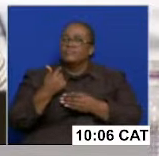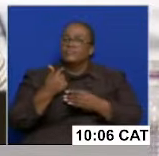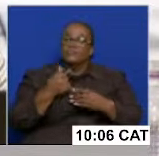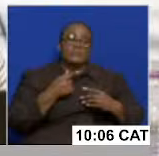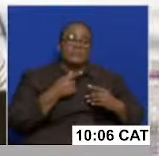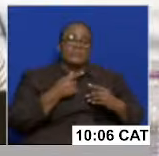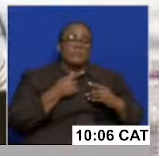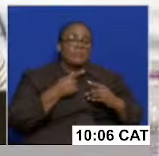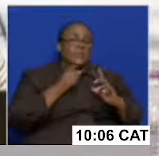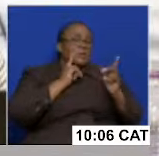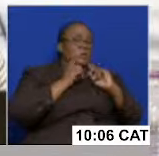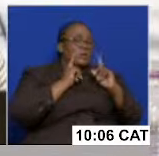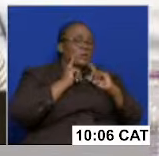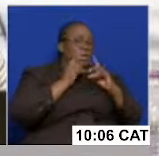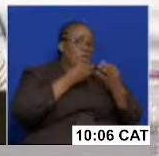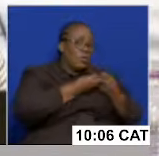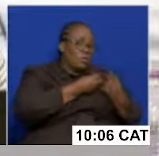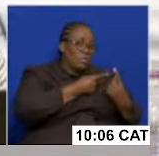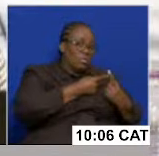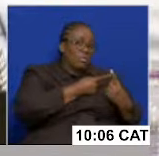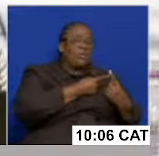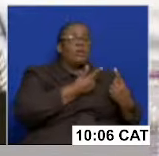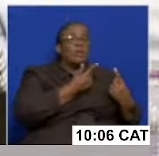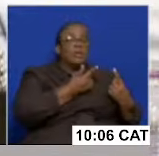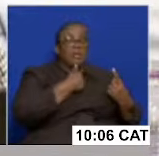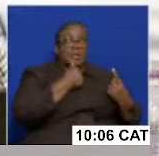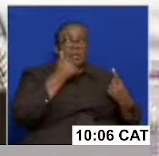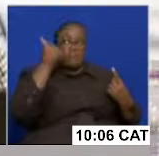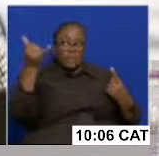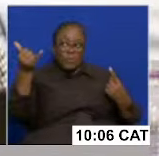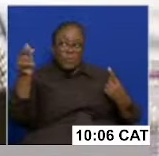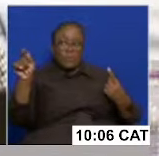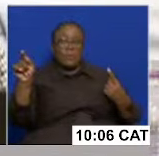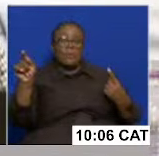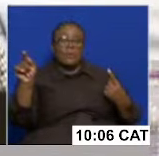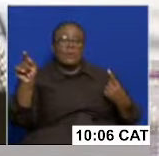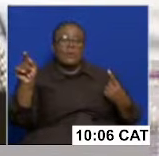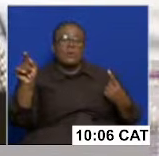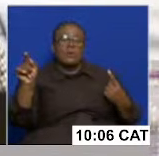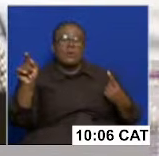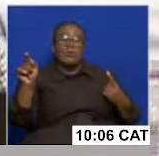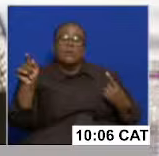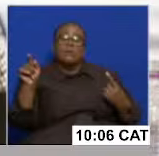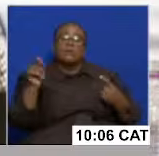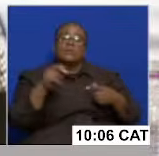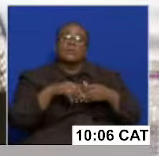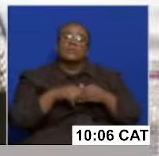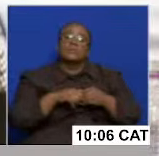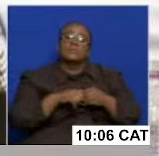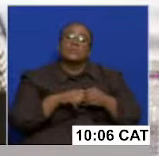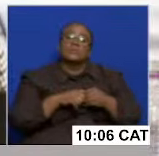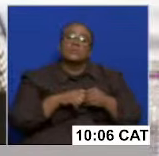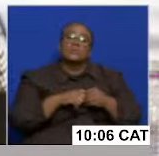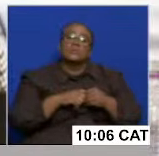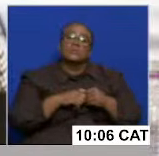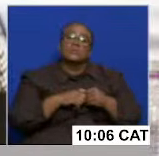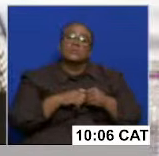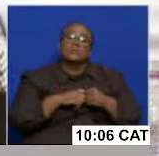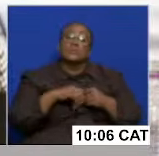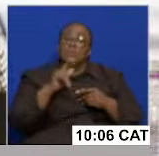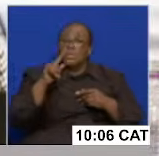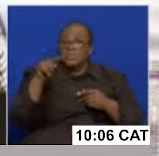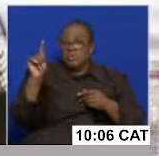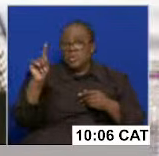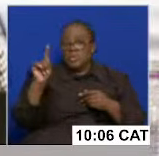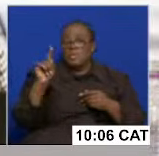to call Django. And is it correct that when you then spoke to